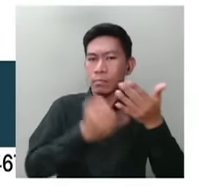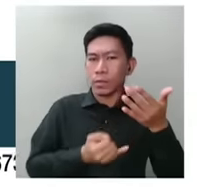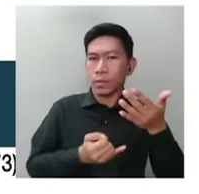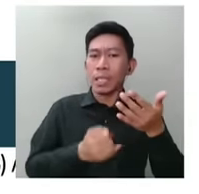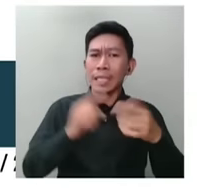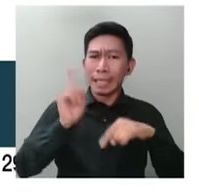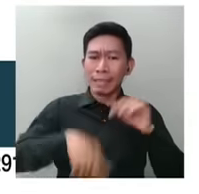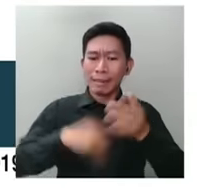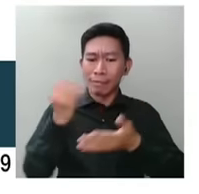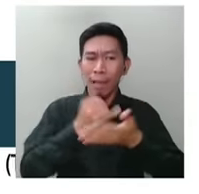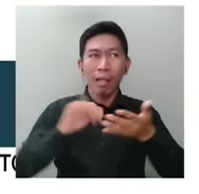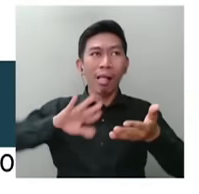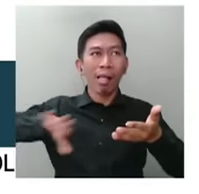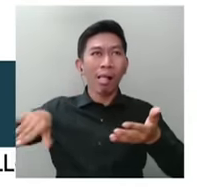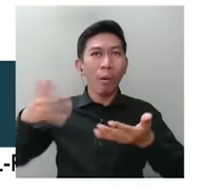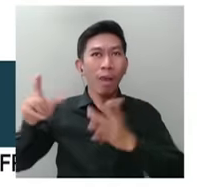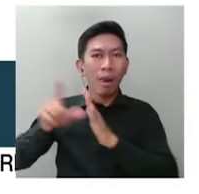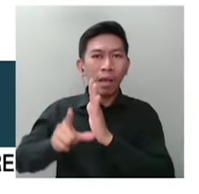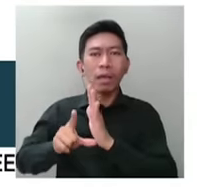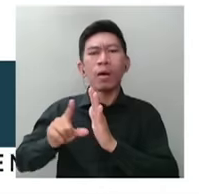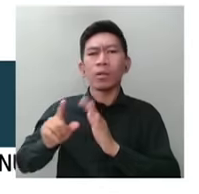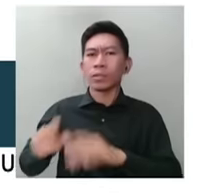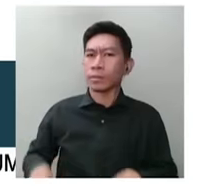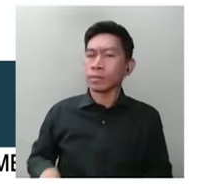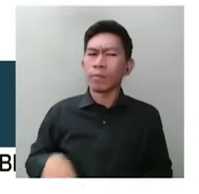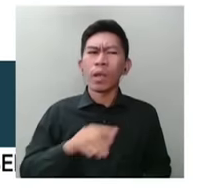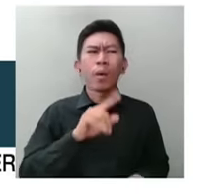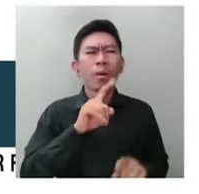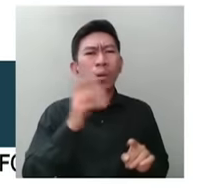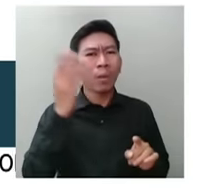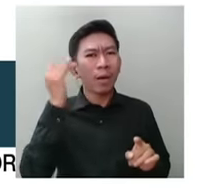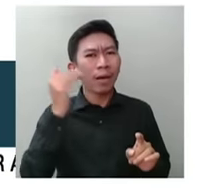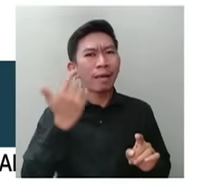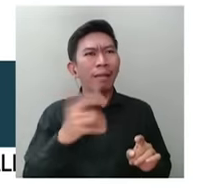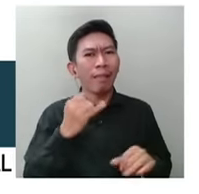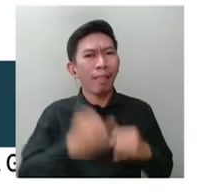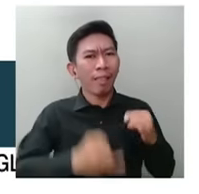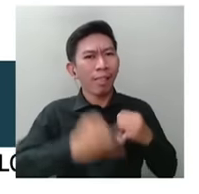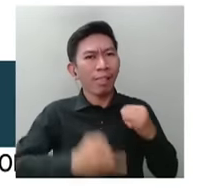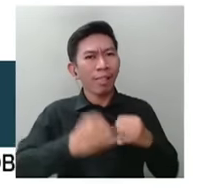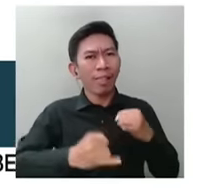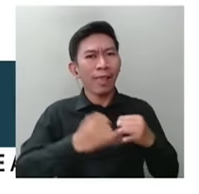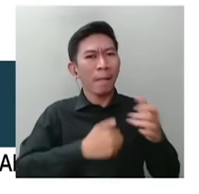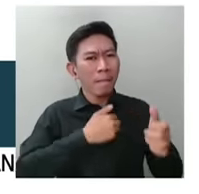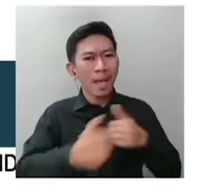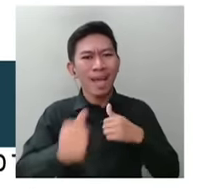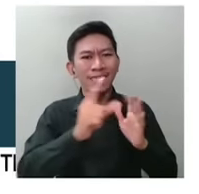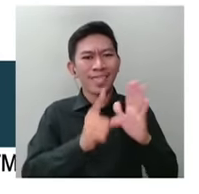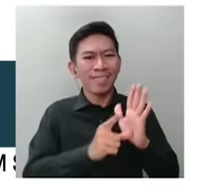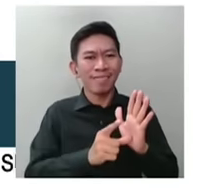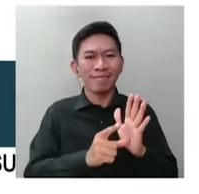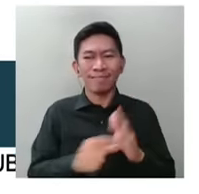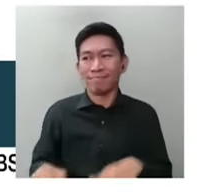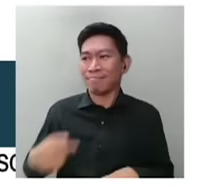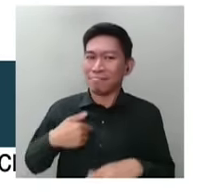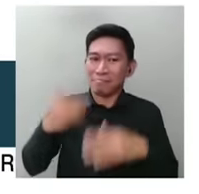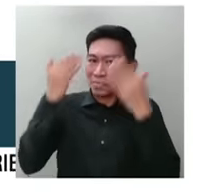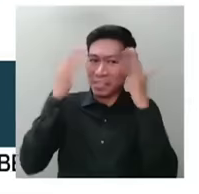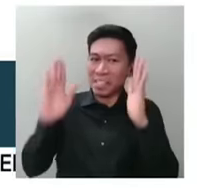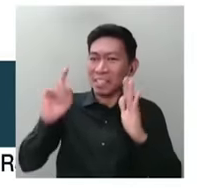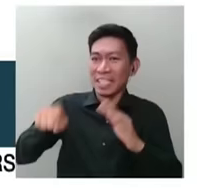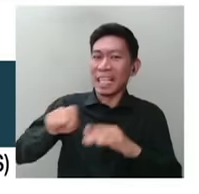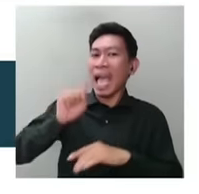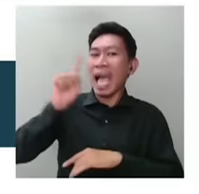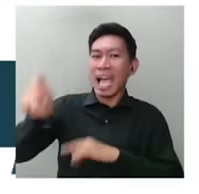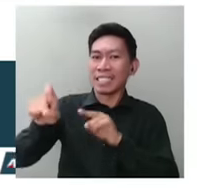a legislation. Yeah. Why do you think that's taking quite a while to be passed? I don't know. We have to ask our individual congressman